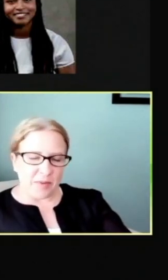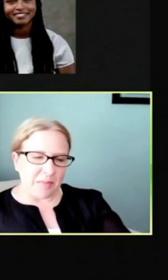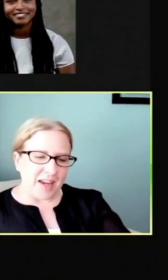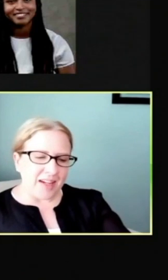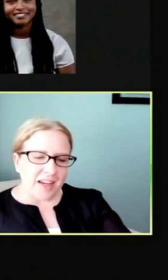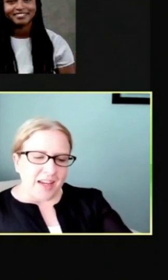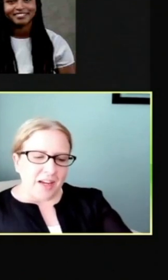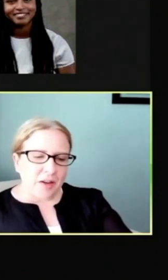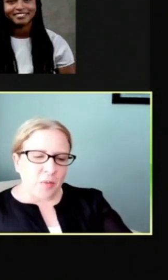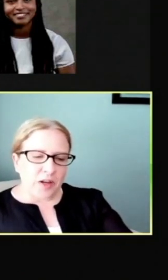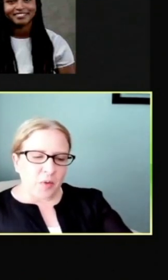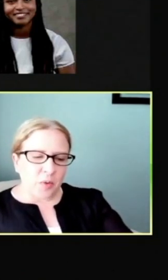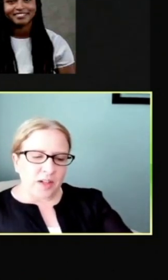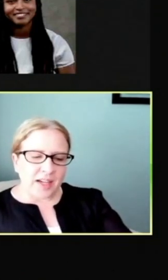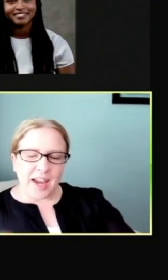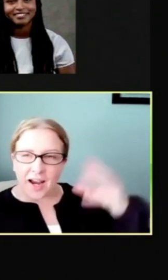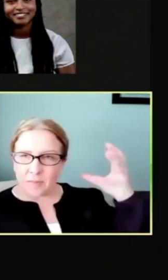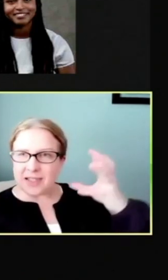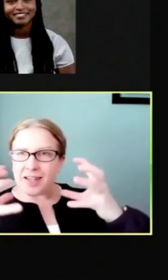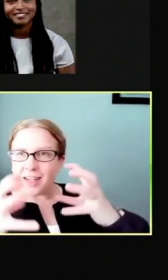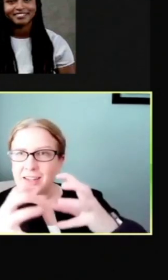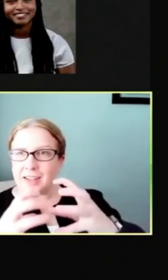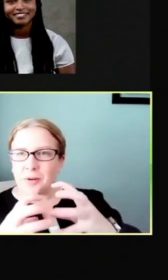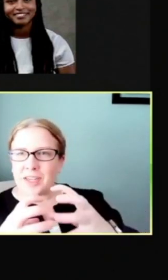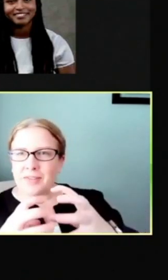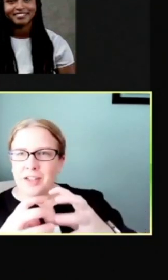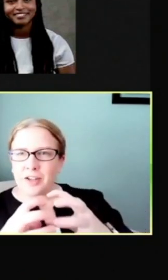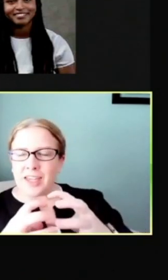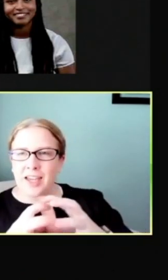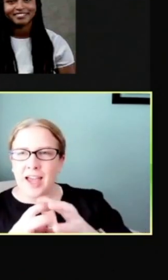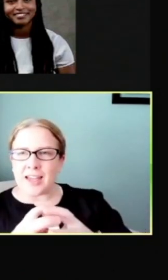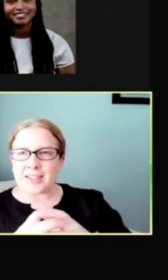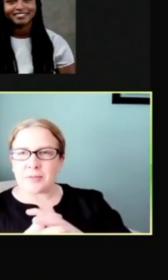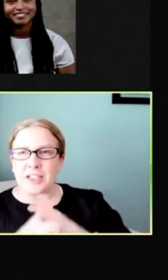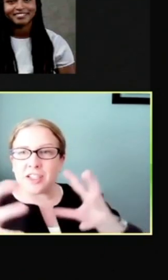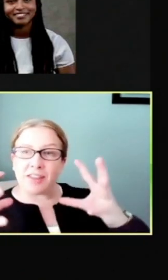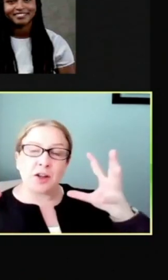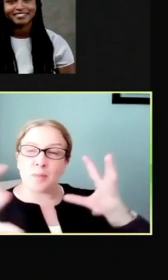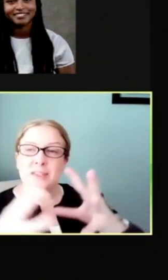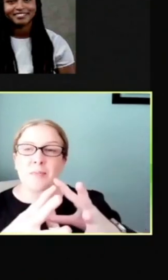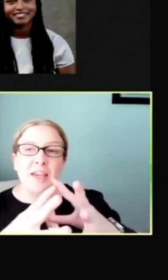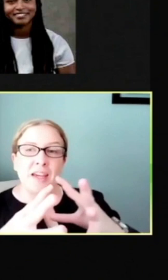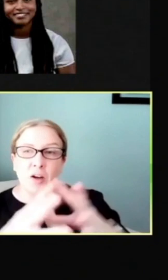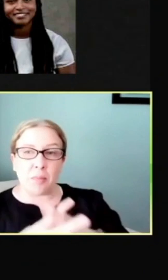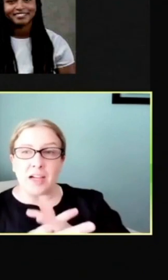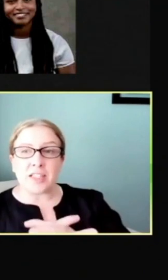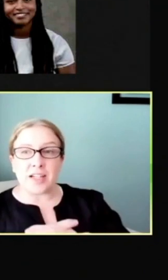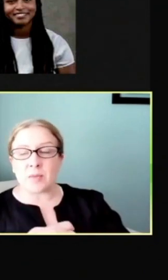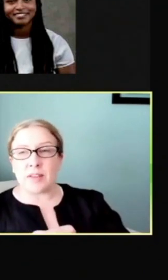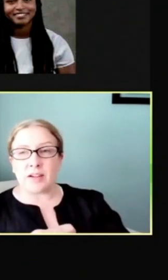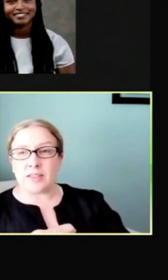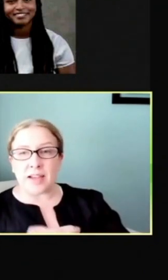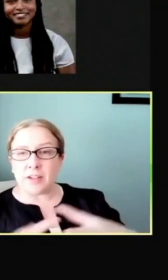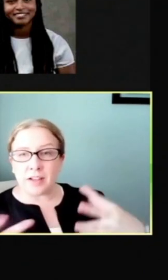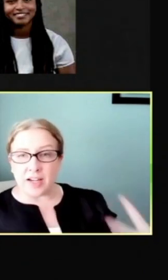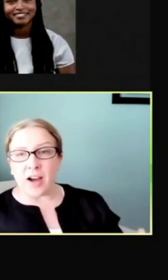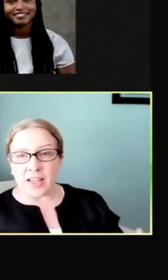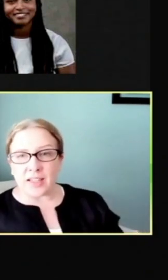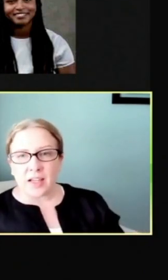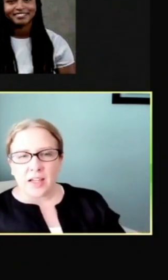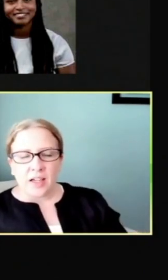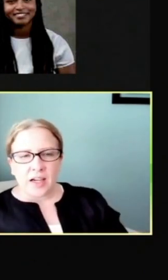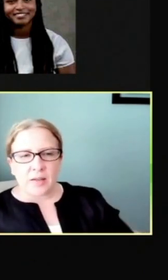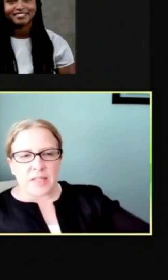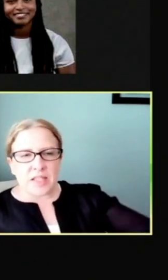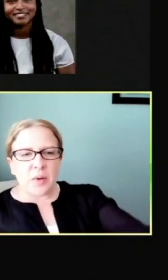comments that have been made, you know, that we're encapsulating, you know, even looking at racial and ethnic groups as being homogenous when they're definitely